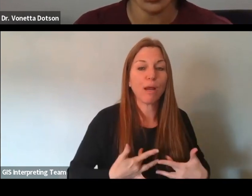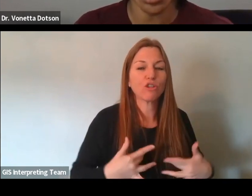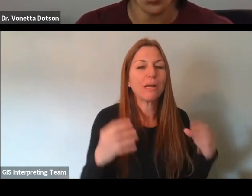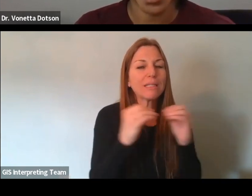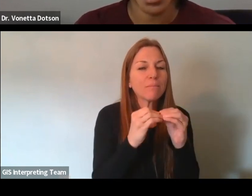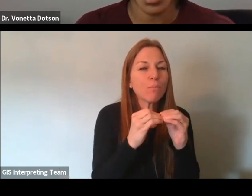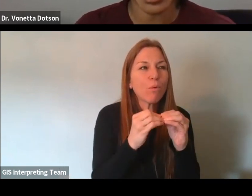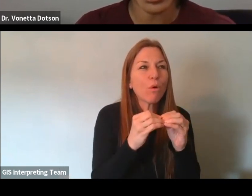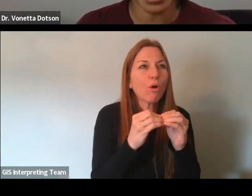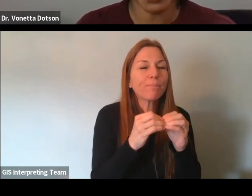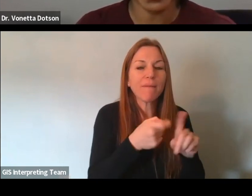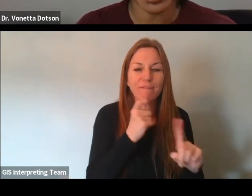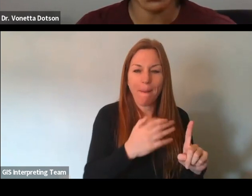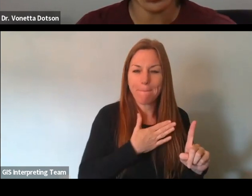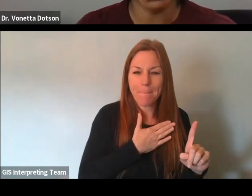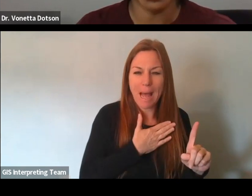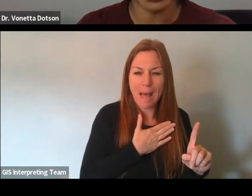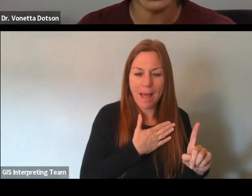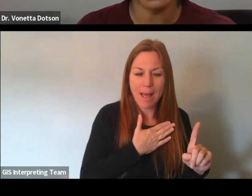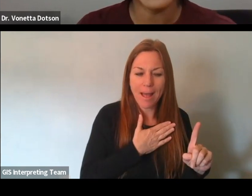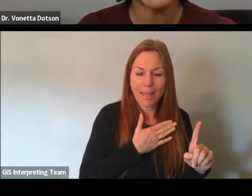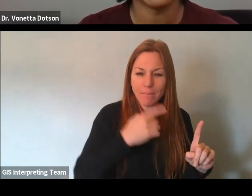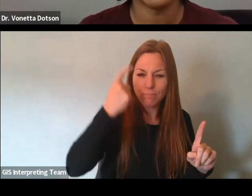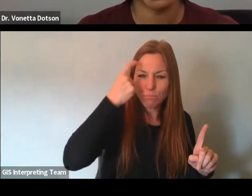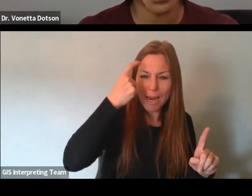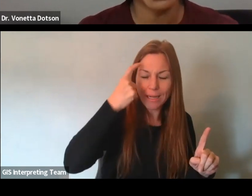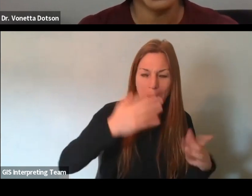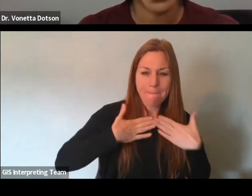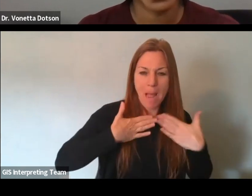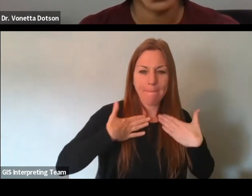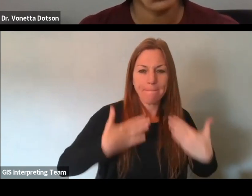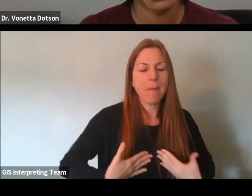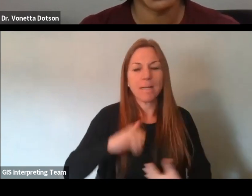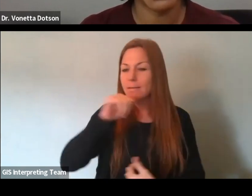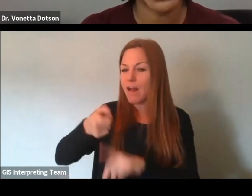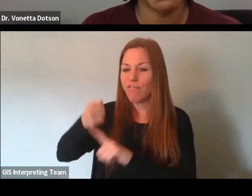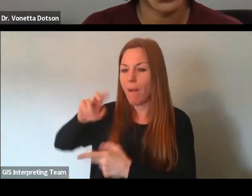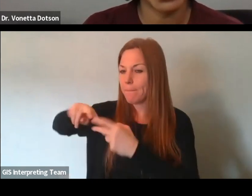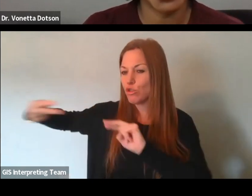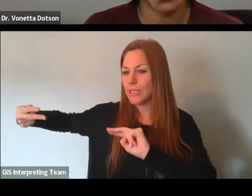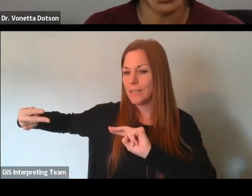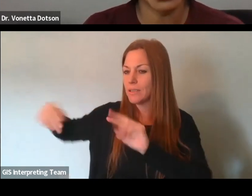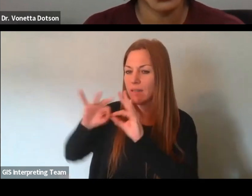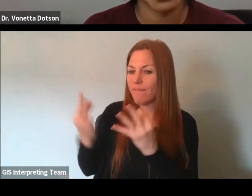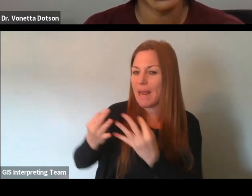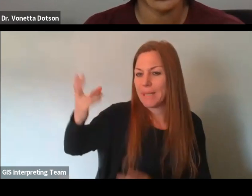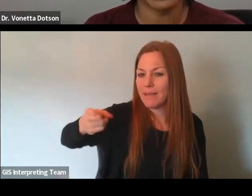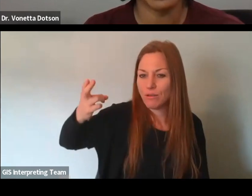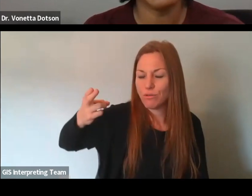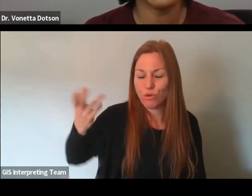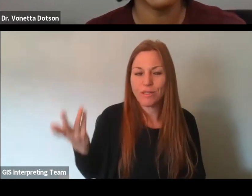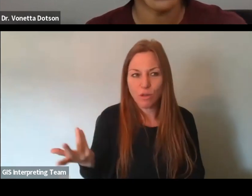less contributing to depression as you're older. And instead, what's most important is what's happening in your brain. And a big part